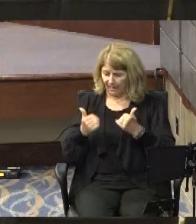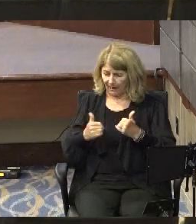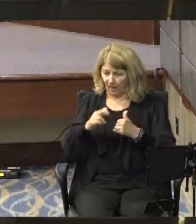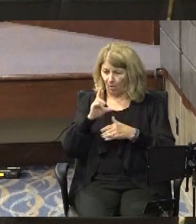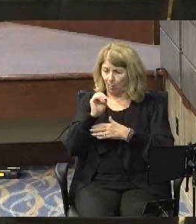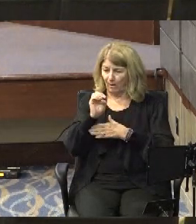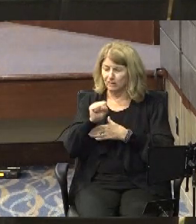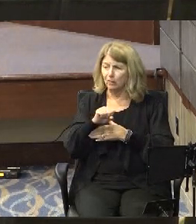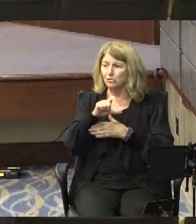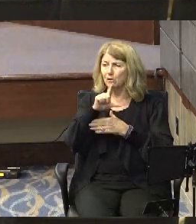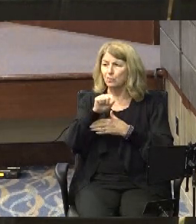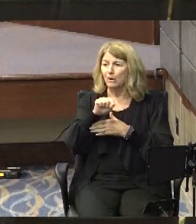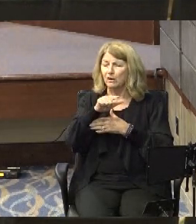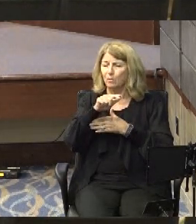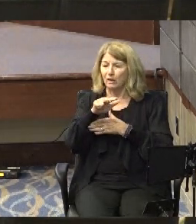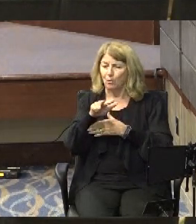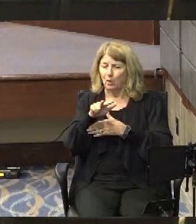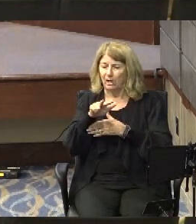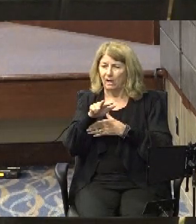resolution